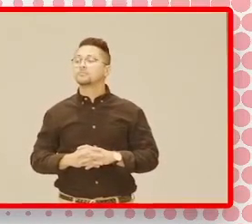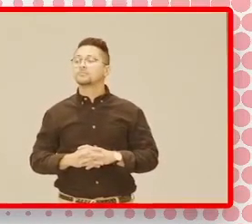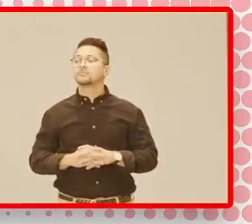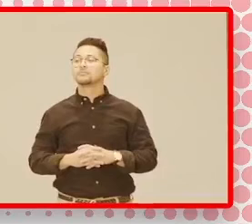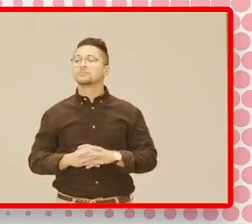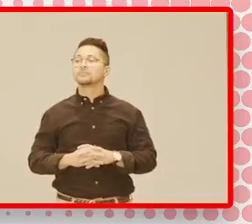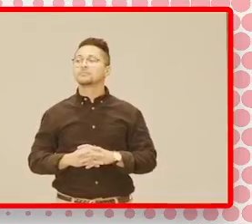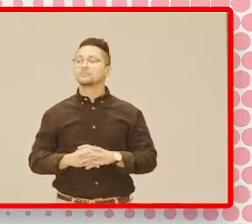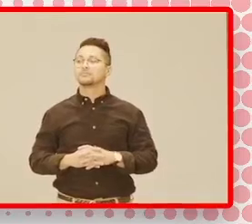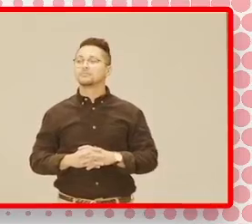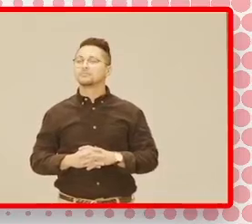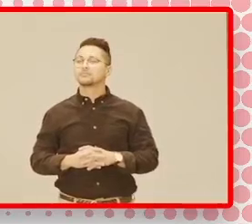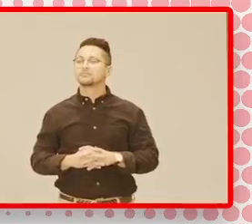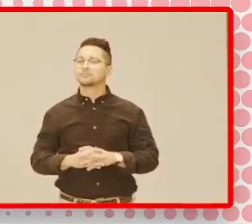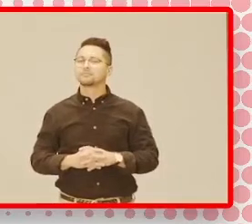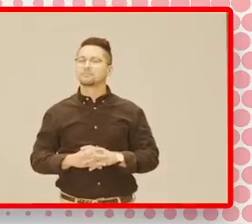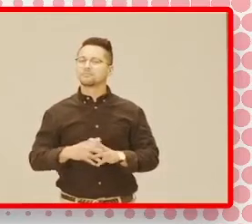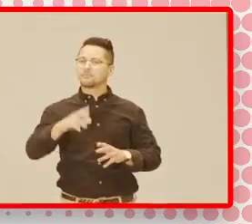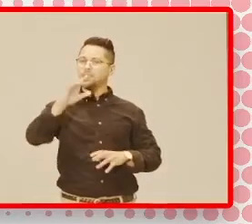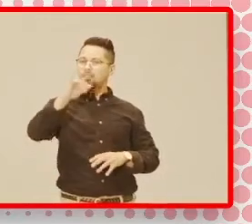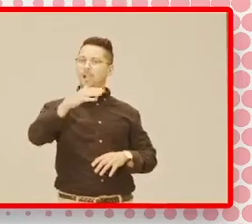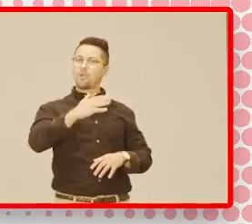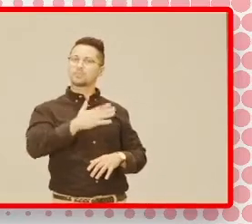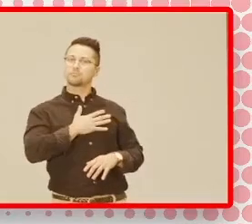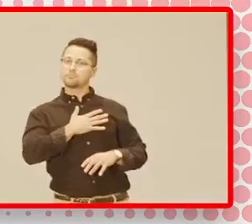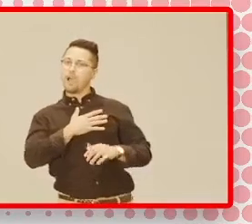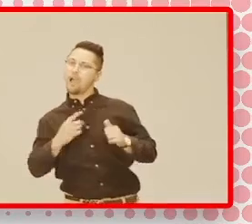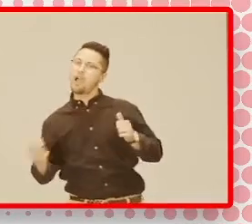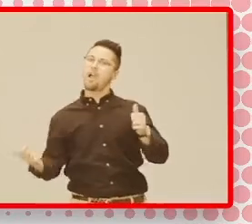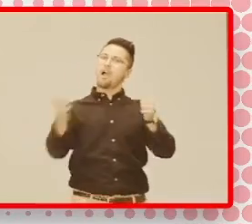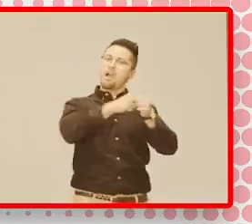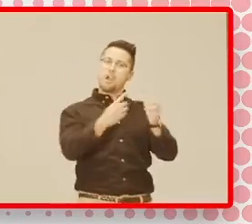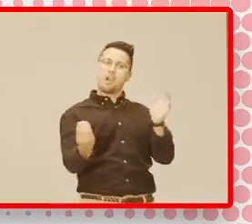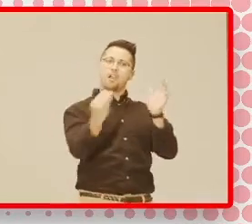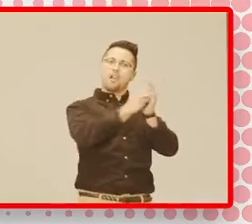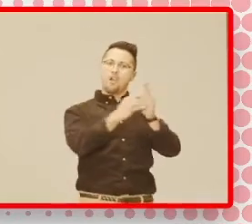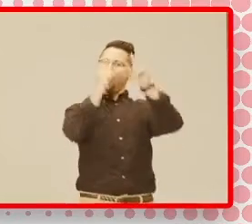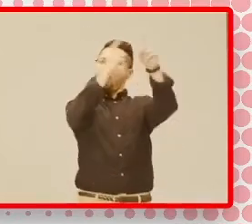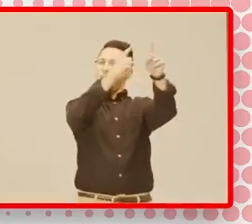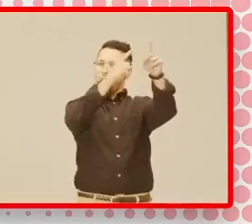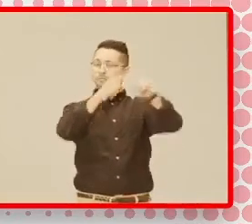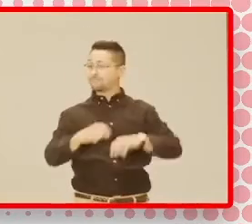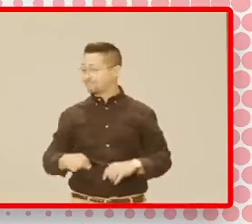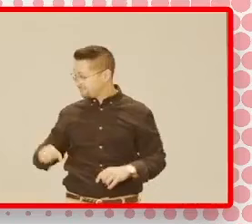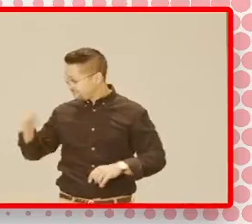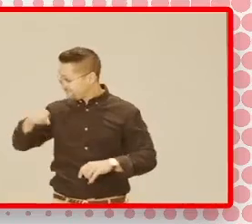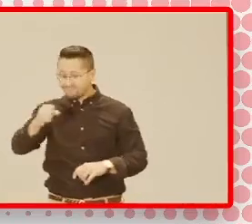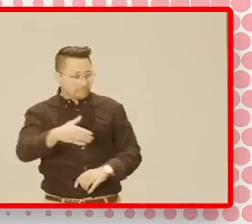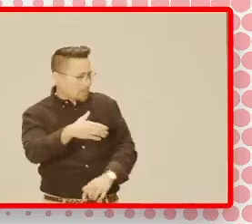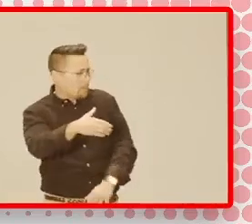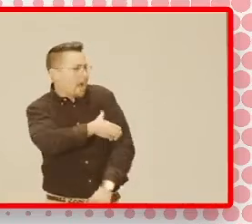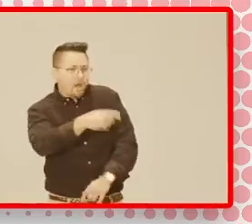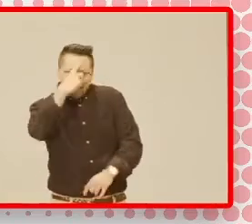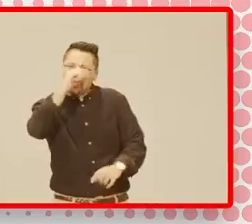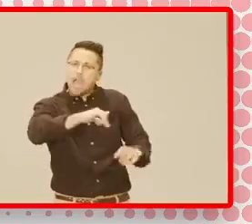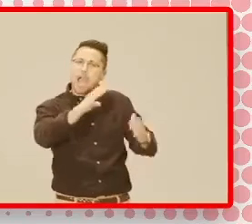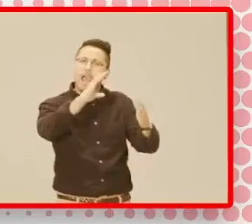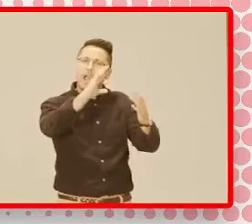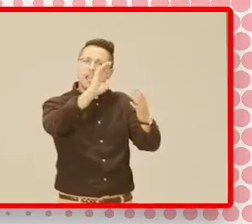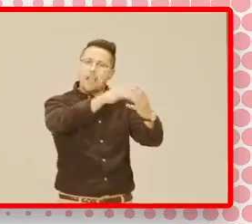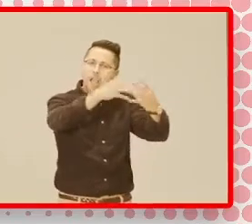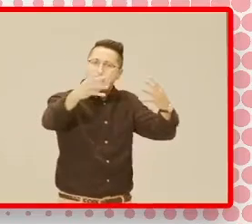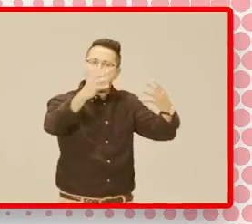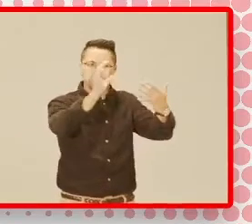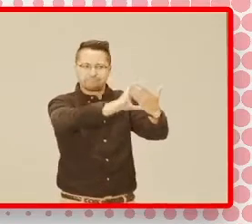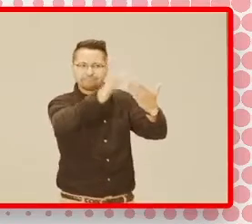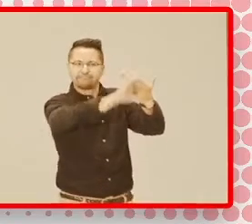that was the goal of my calendar. That's the power of that calendar. He had his